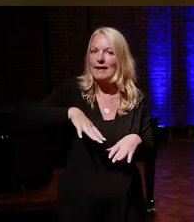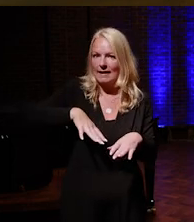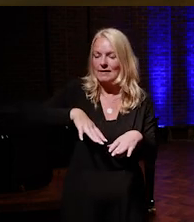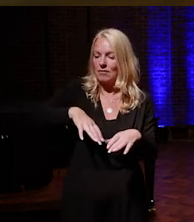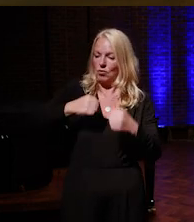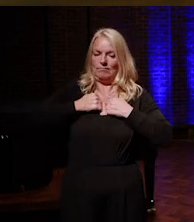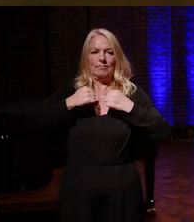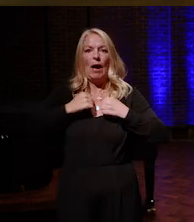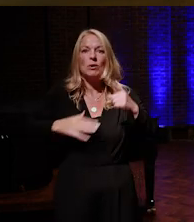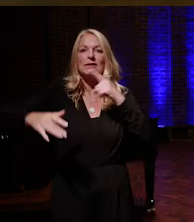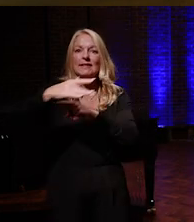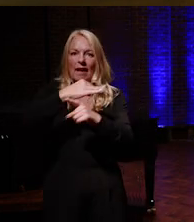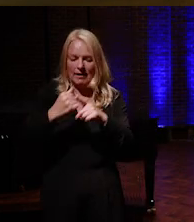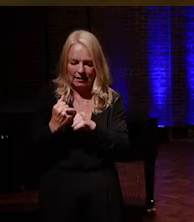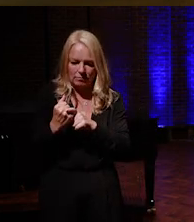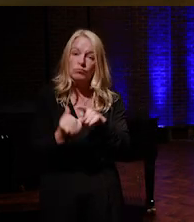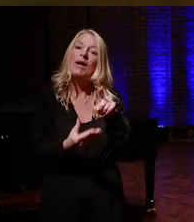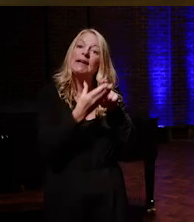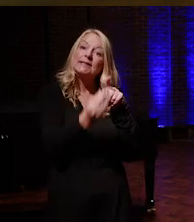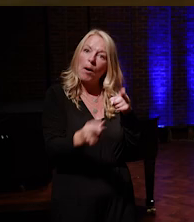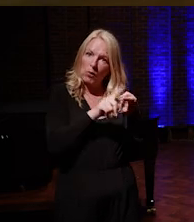of our society. To give one example,